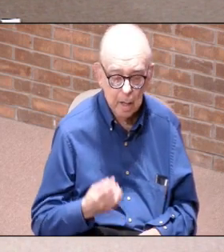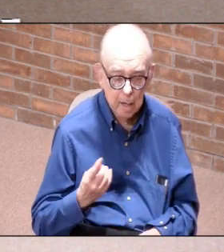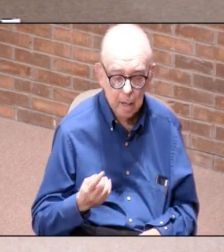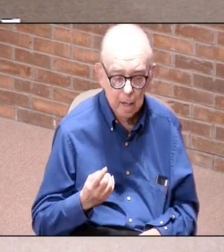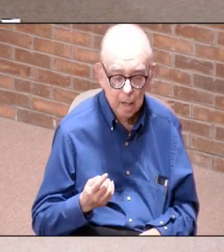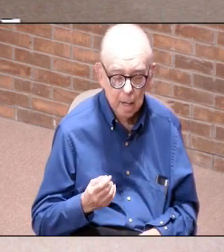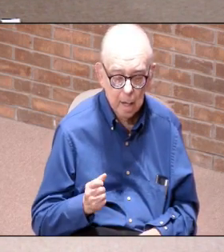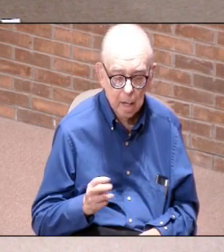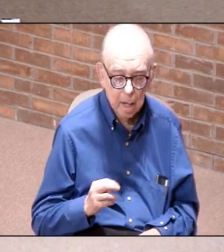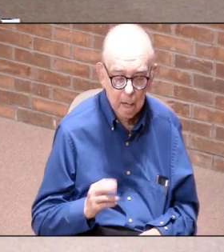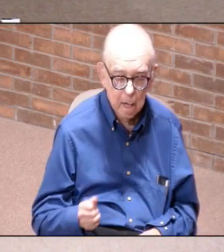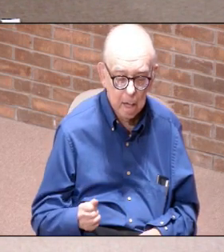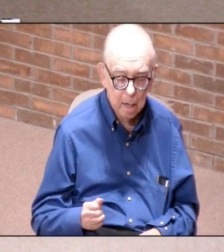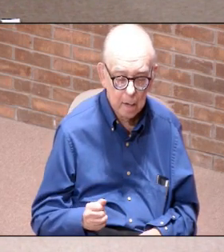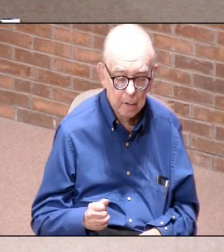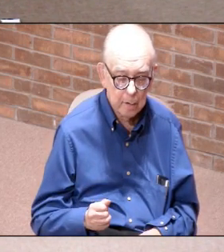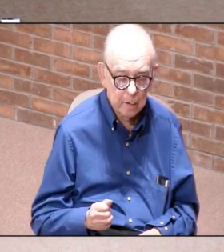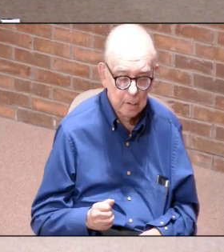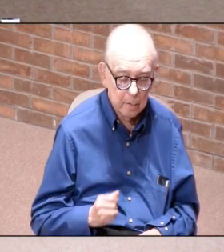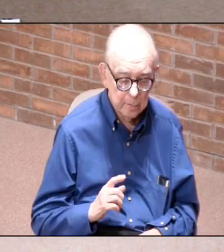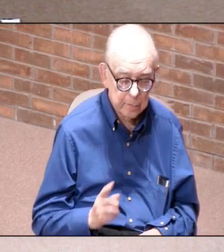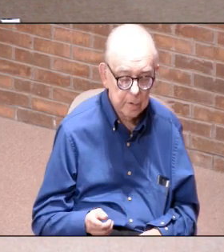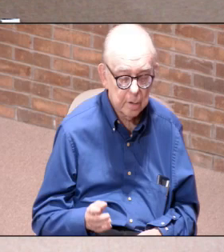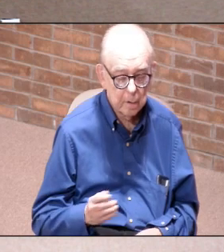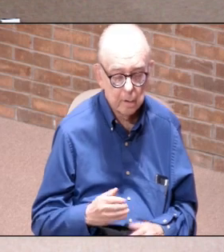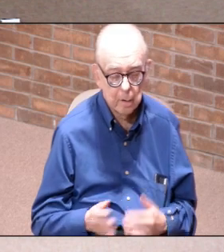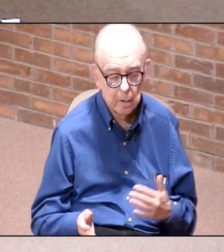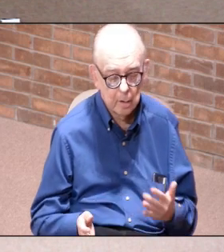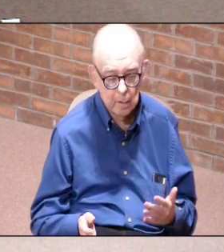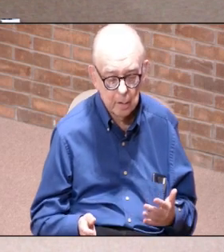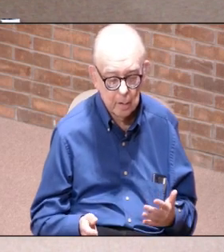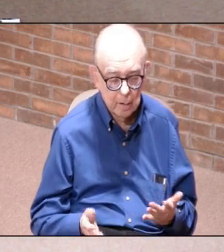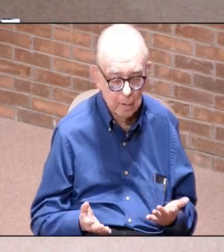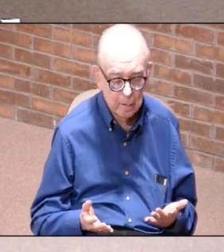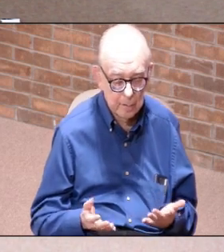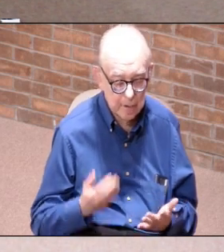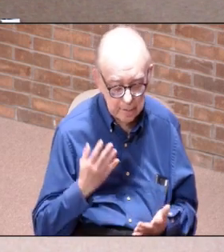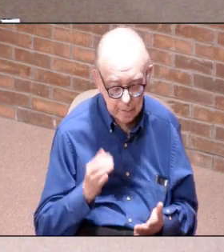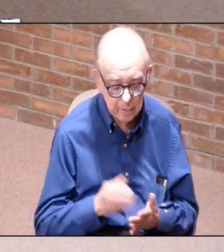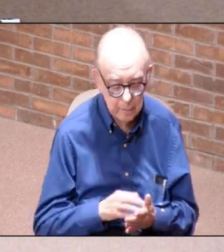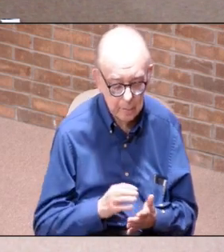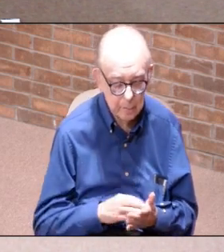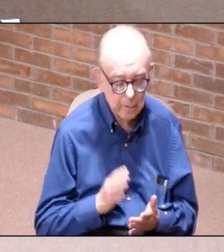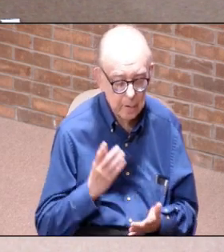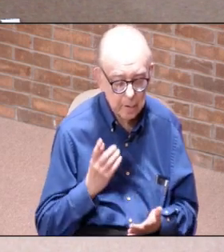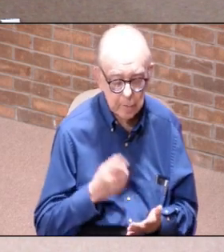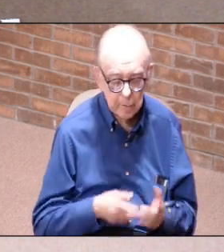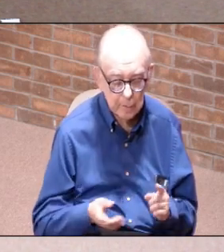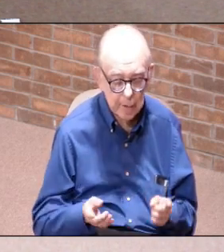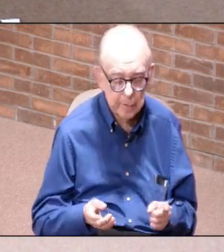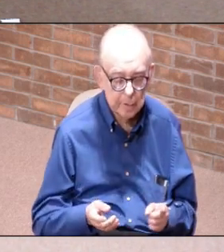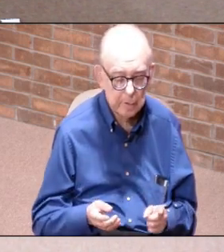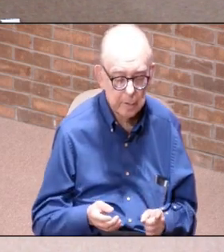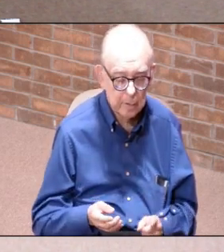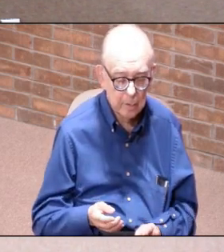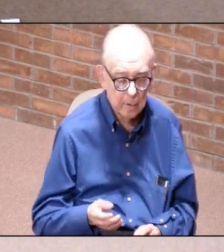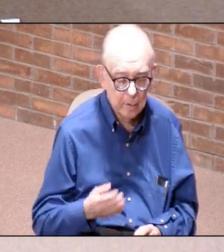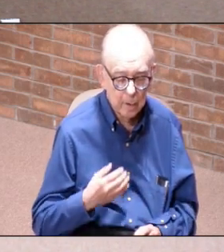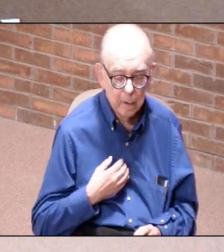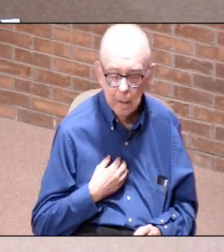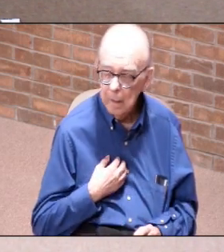he knew that Jonah was going to come along. I think he already knew what was going to happen. So, hey, I'll have